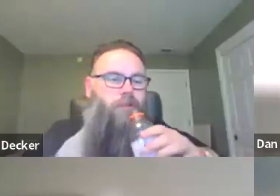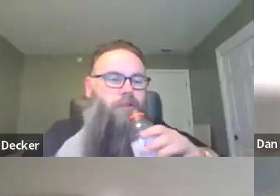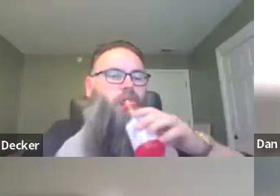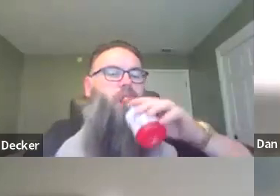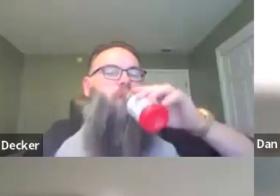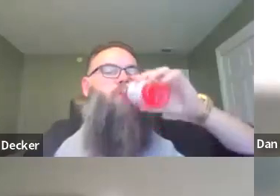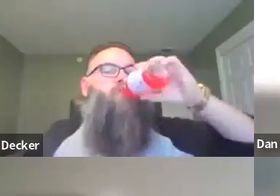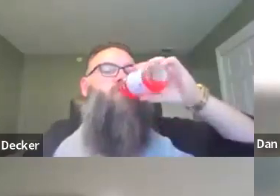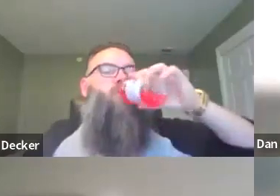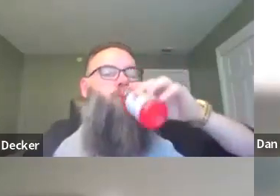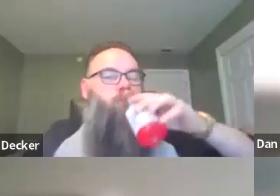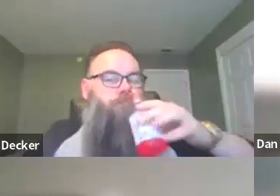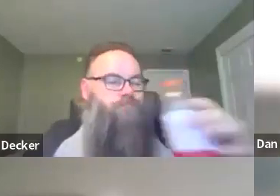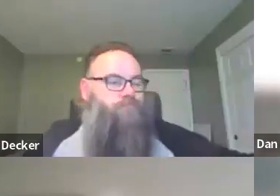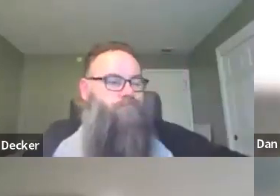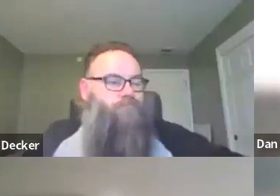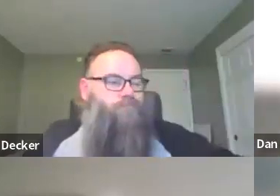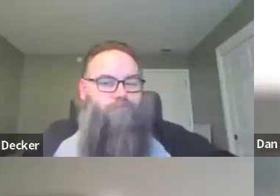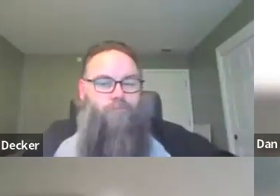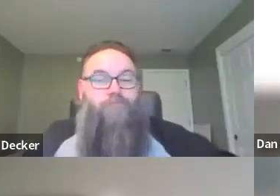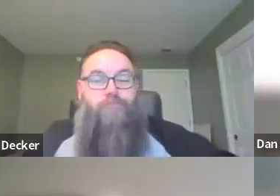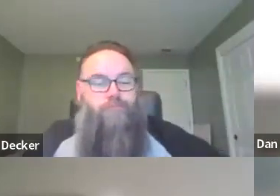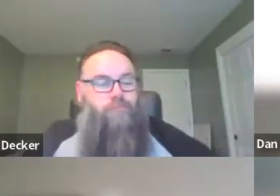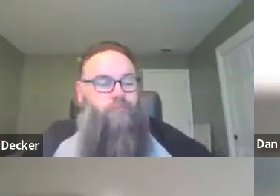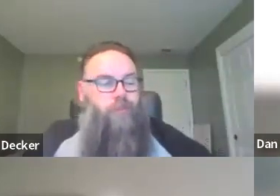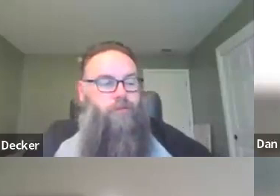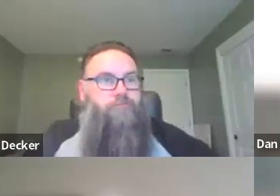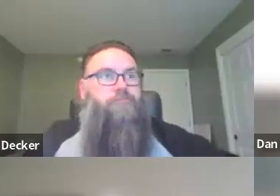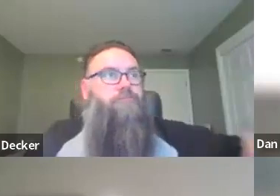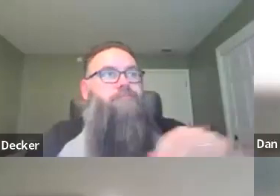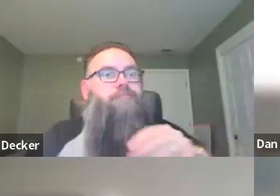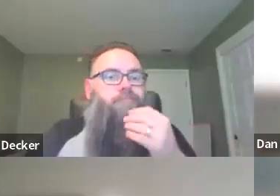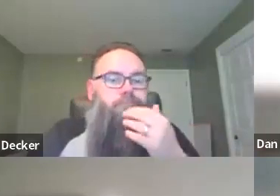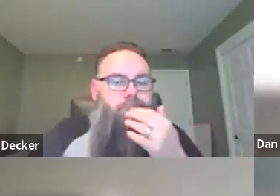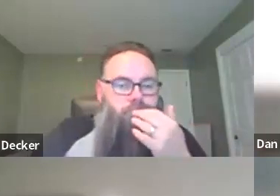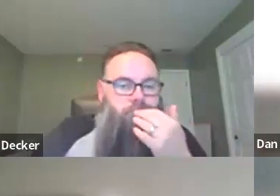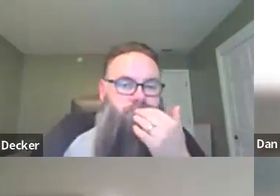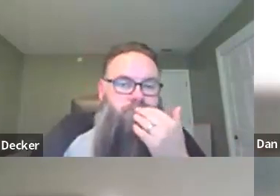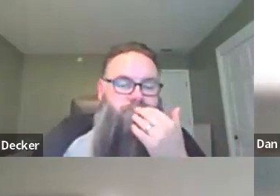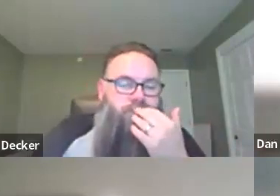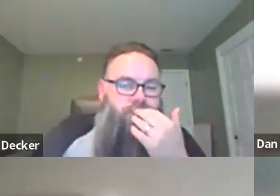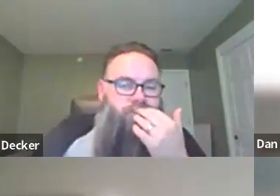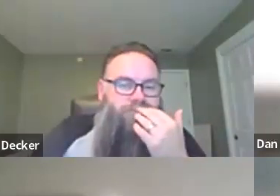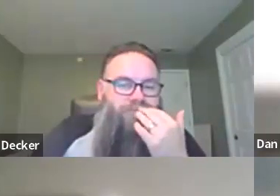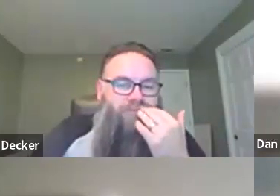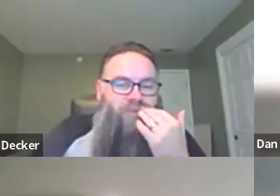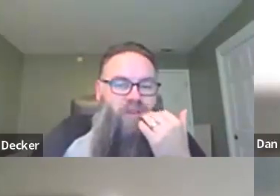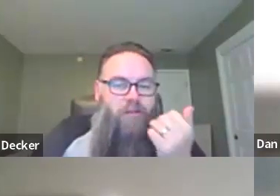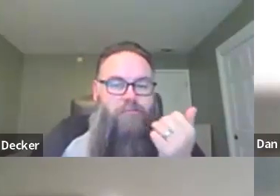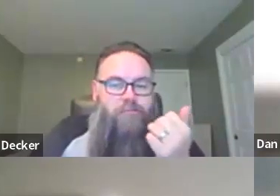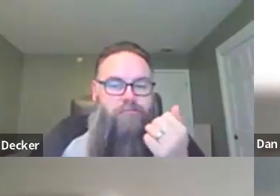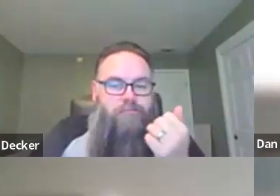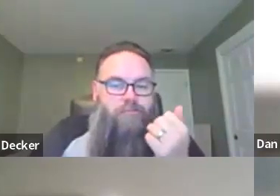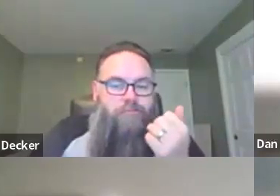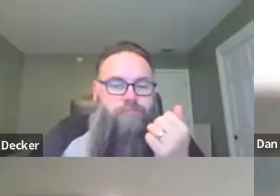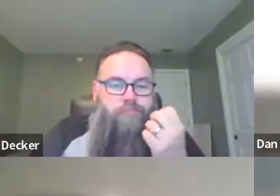besides the YMCA, we also have a few others that are either vendored or very close to being vendored.